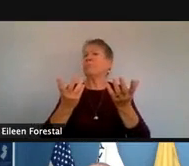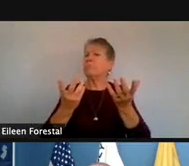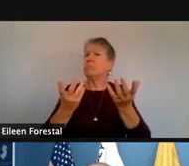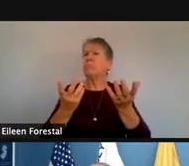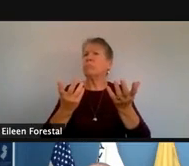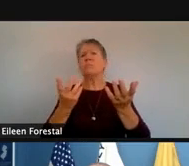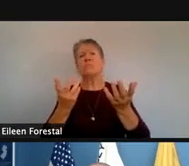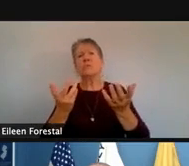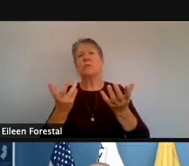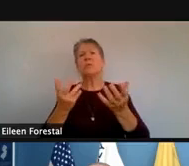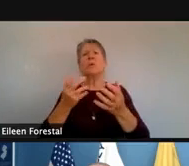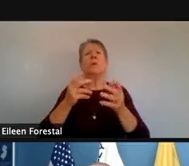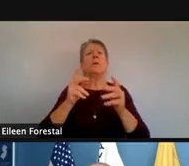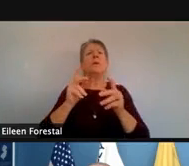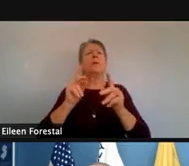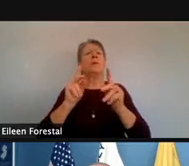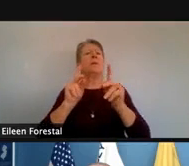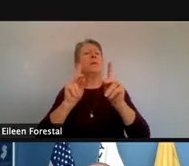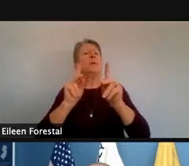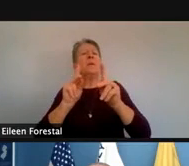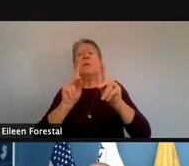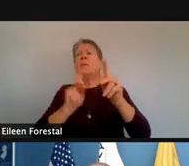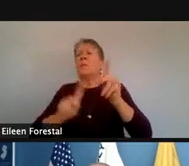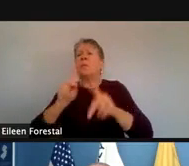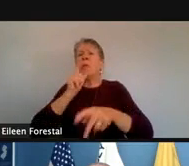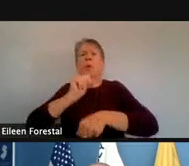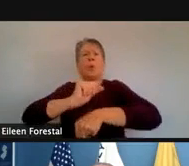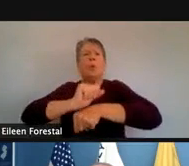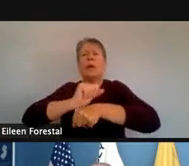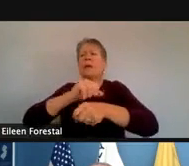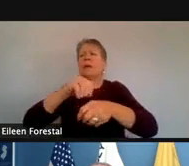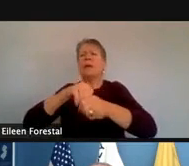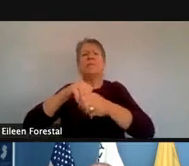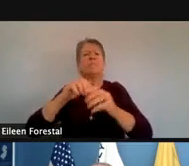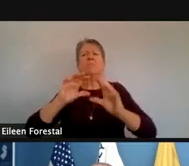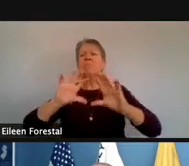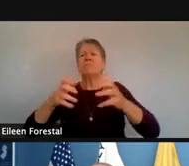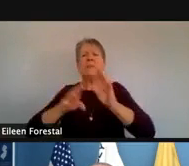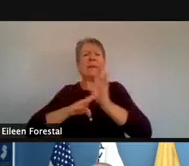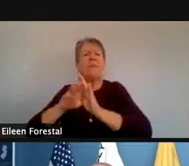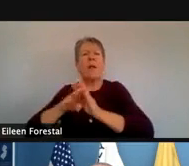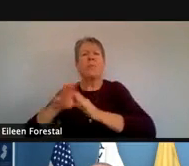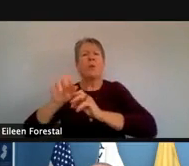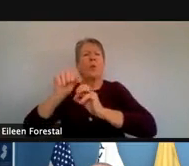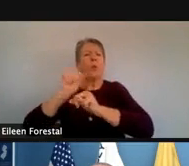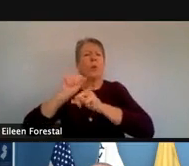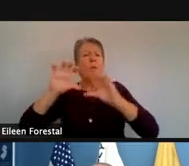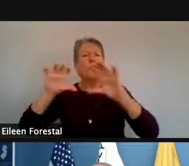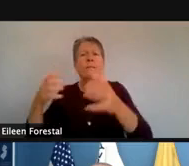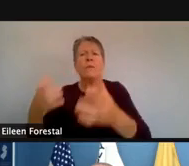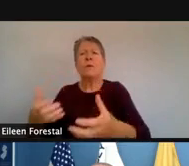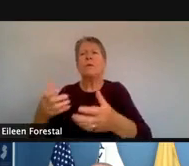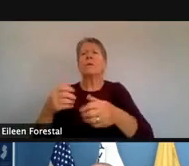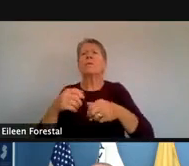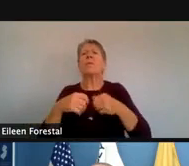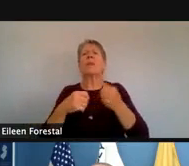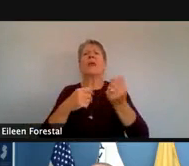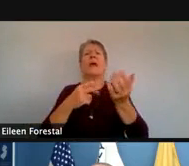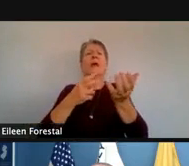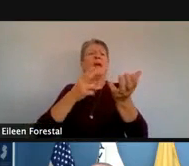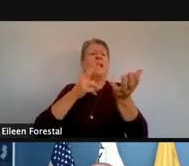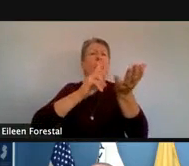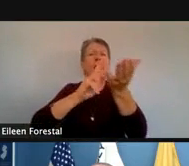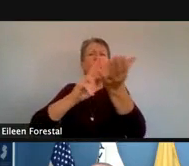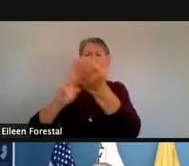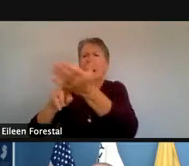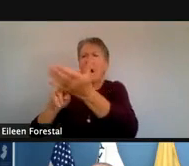budgeting. We have a group working on analytics and reporting, and one working on strategic communications.